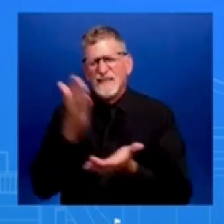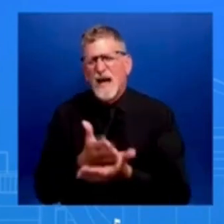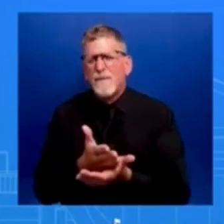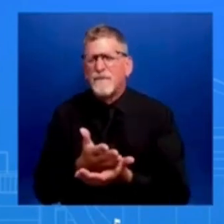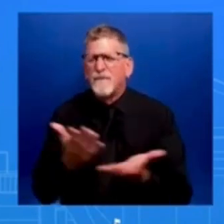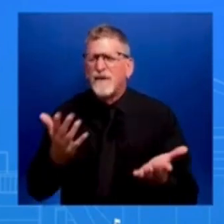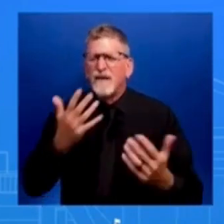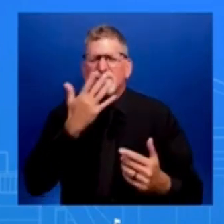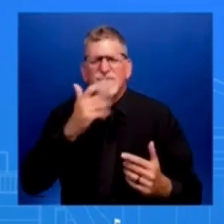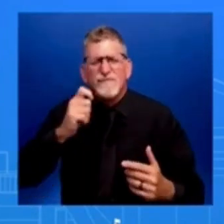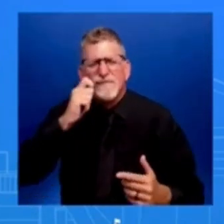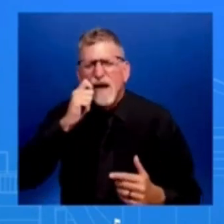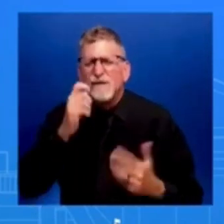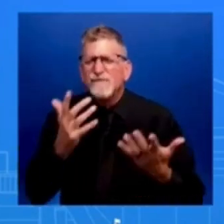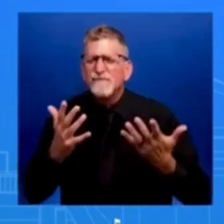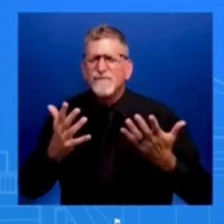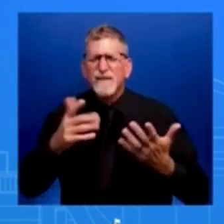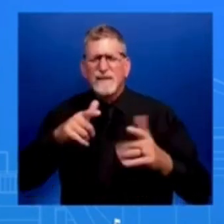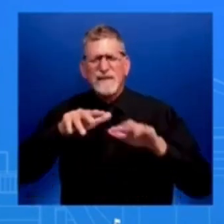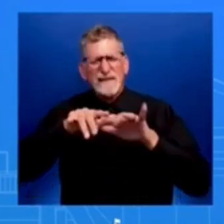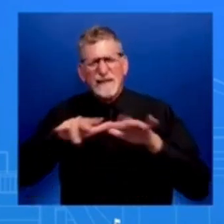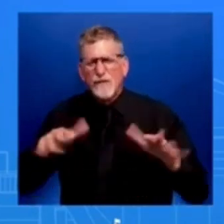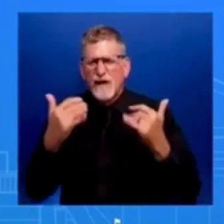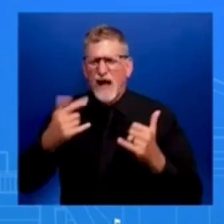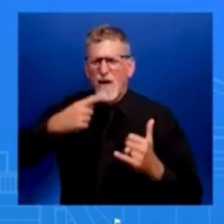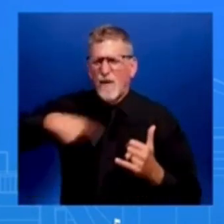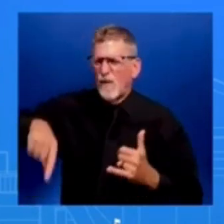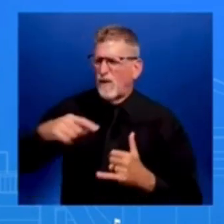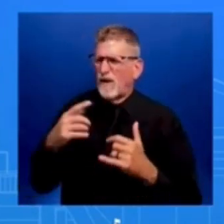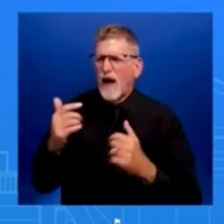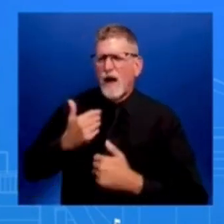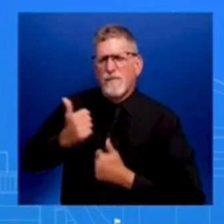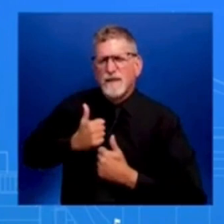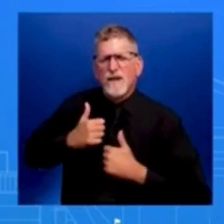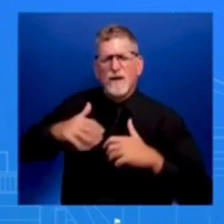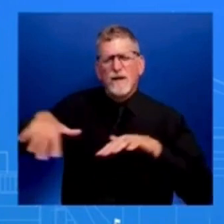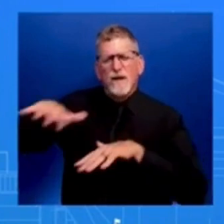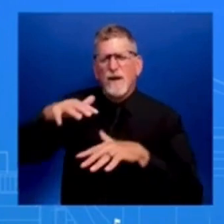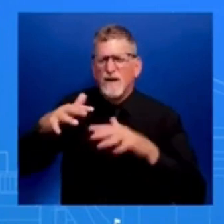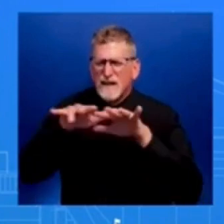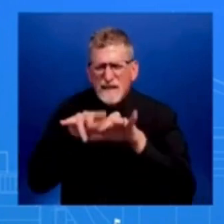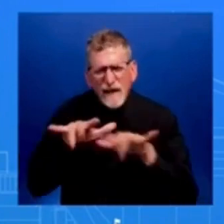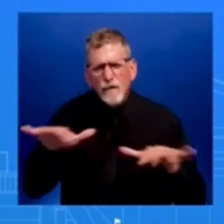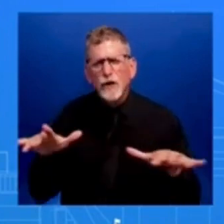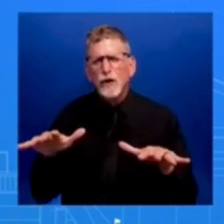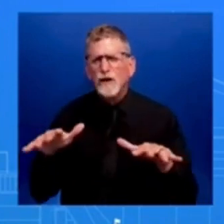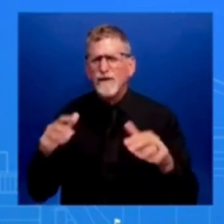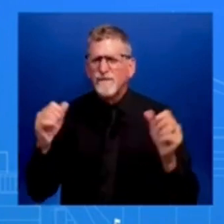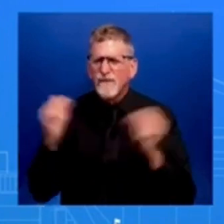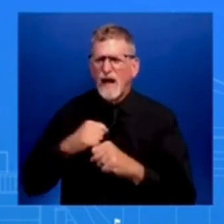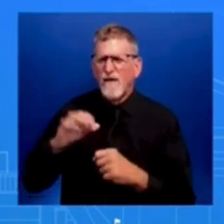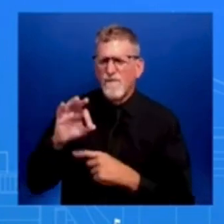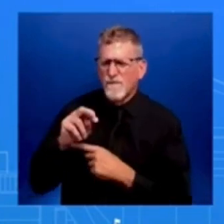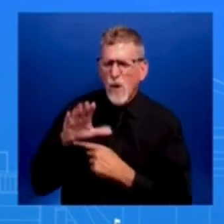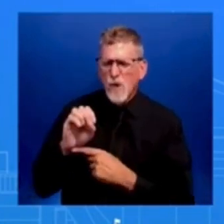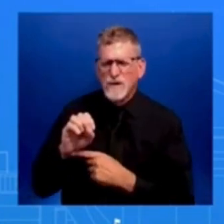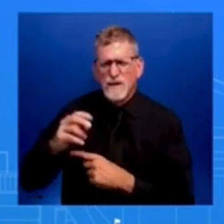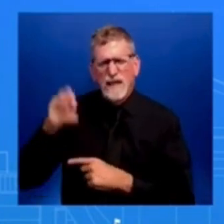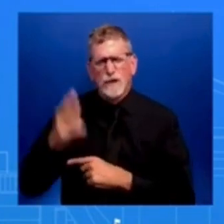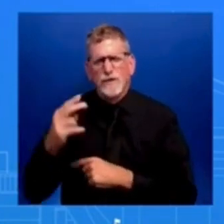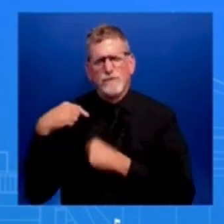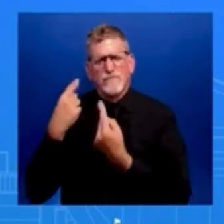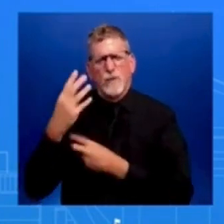fighting force in the history of the world. And he'll talk about how 75 years after President Truman's courage, today